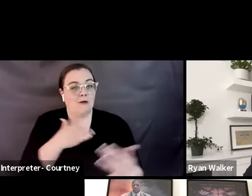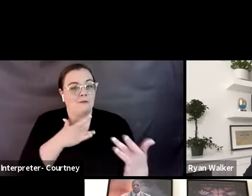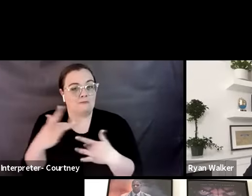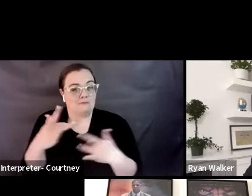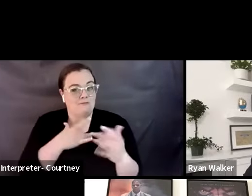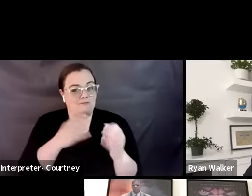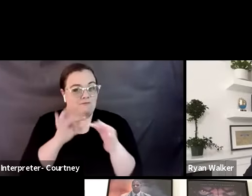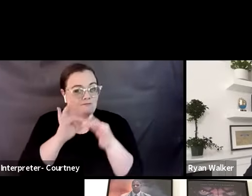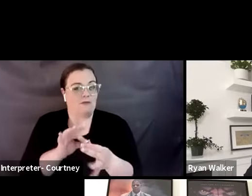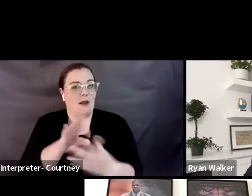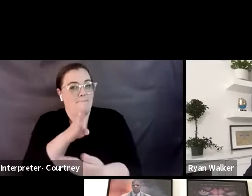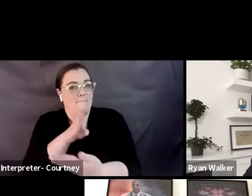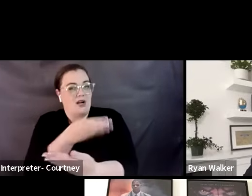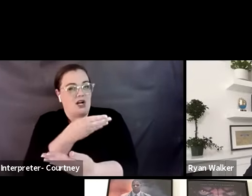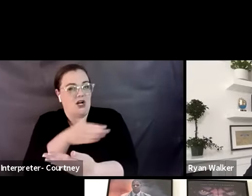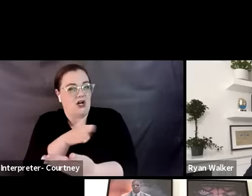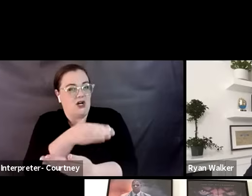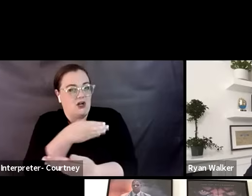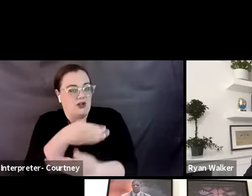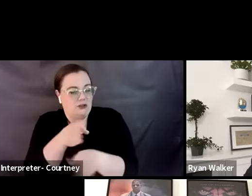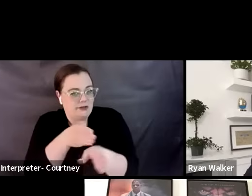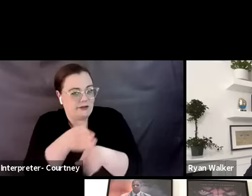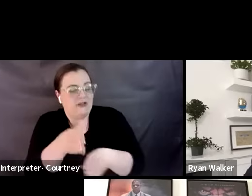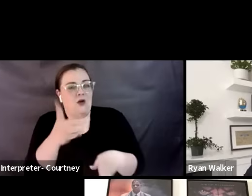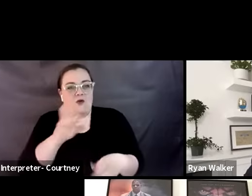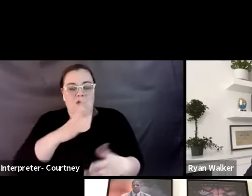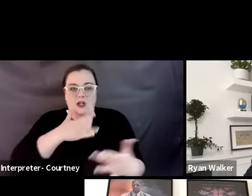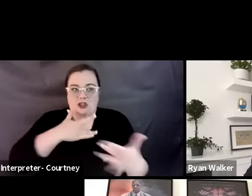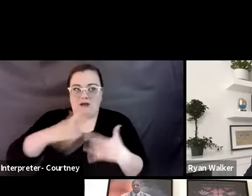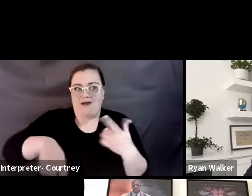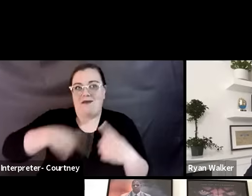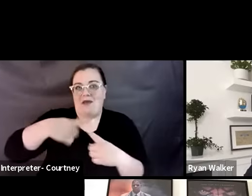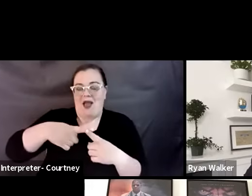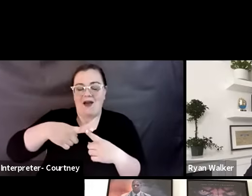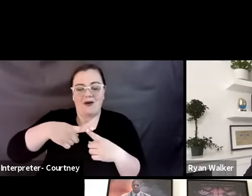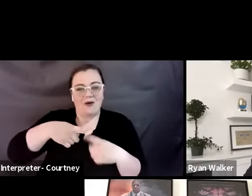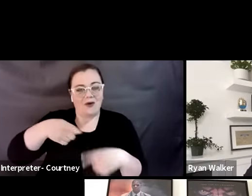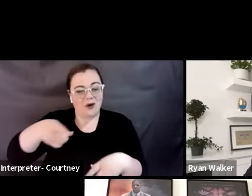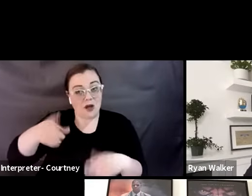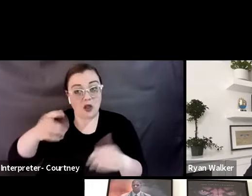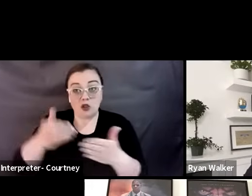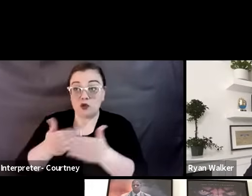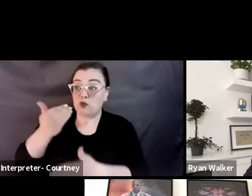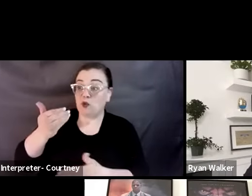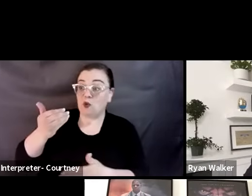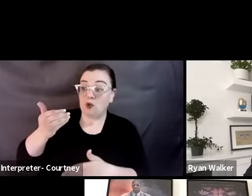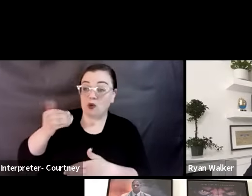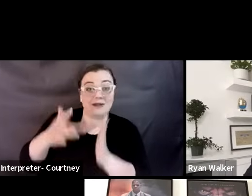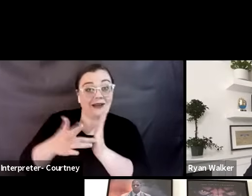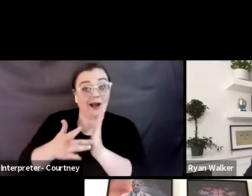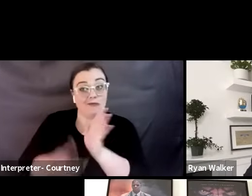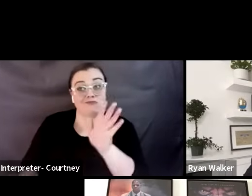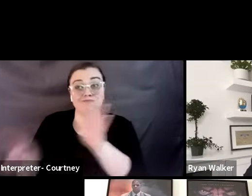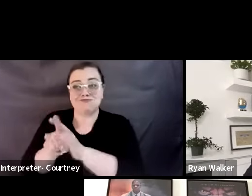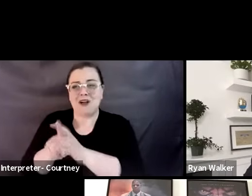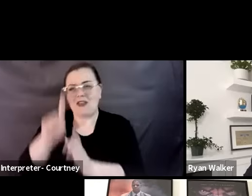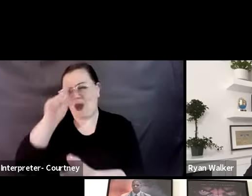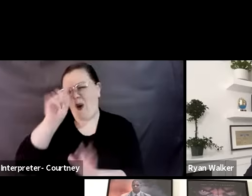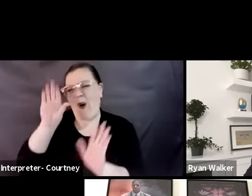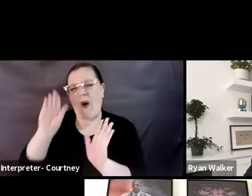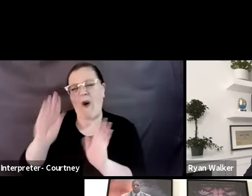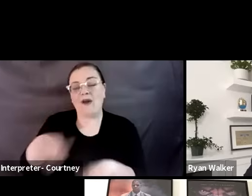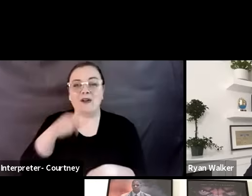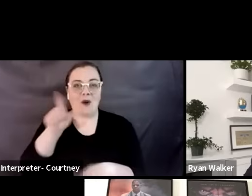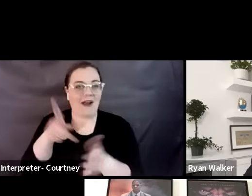they don't have to license music, like Roblox. We just sued the hell out of Roblox, all the music publishers and songwriters, because they seem